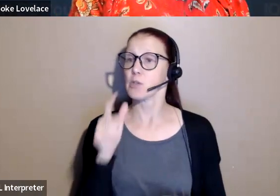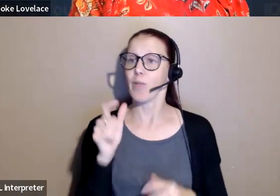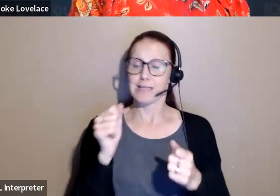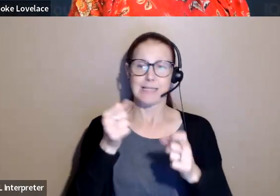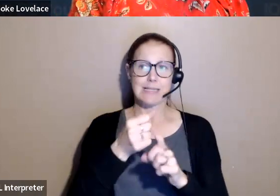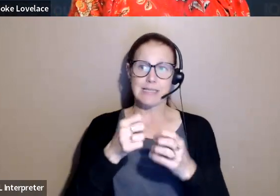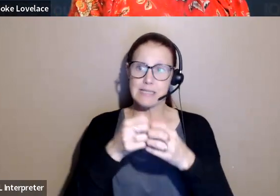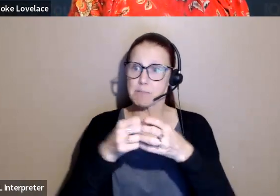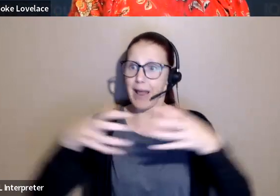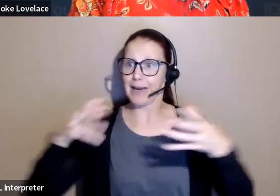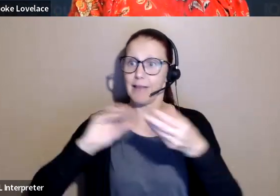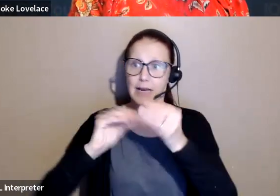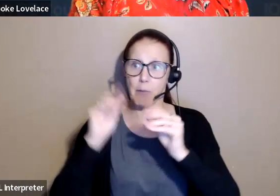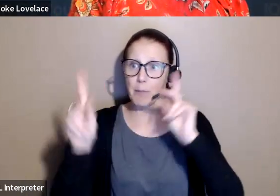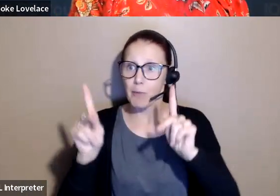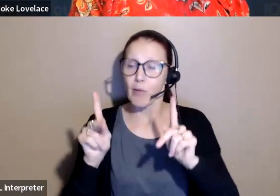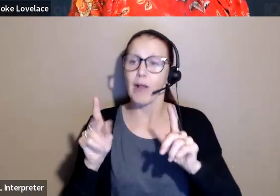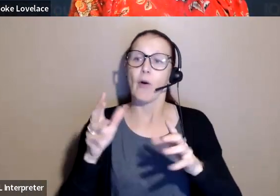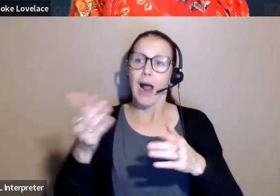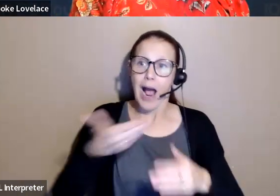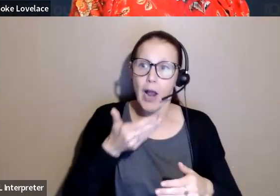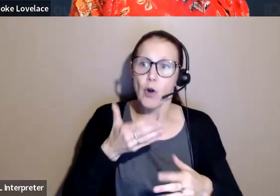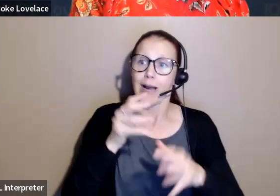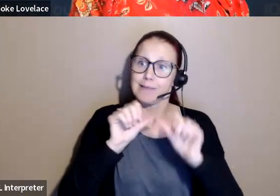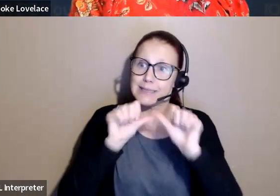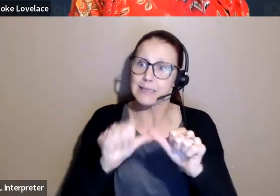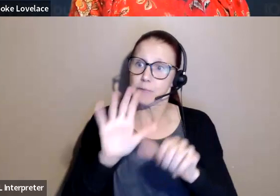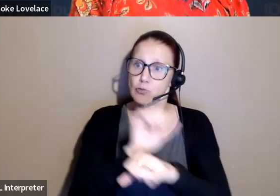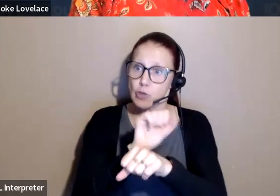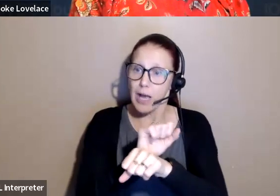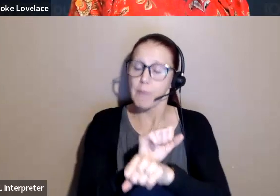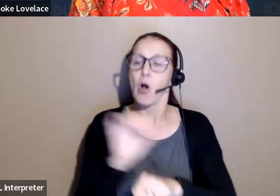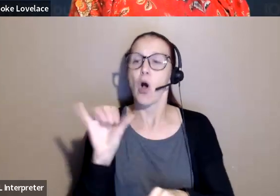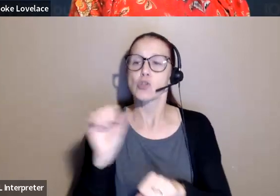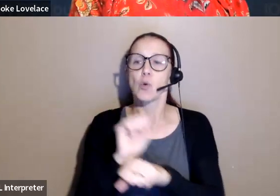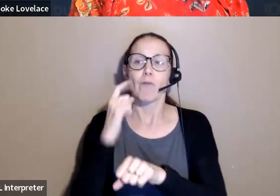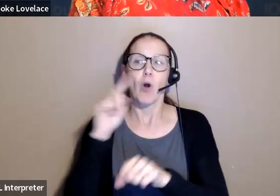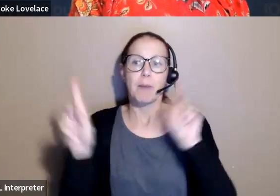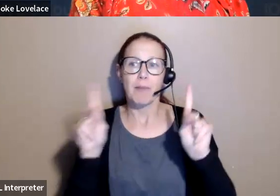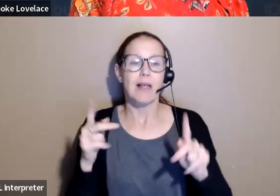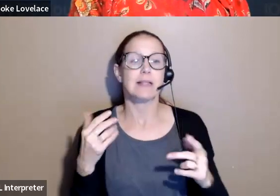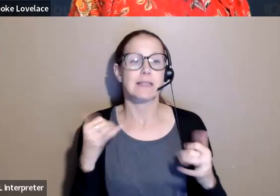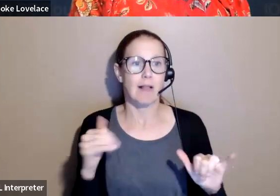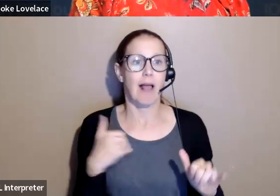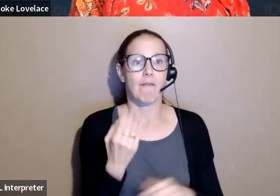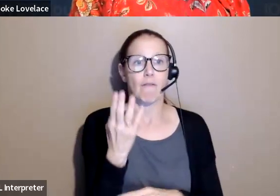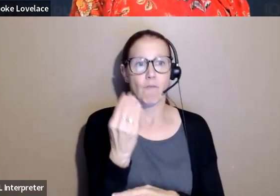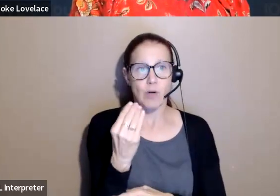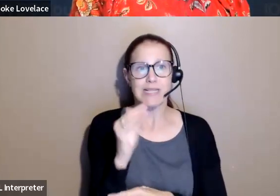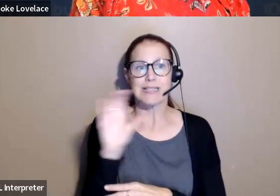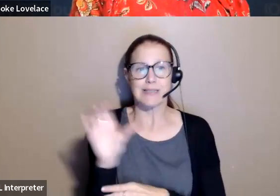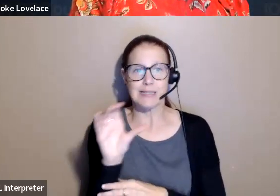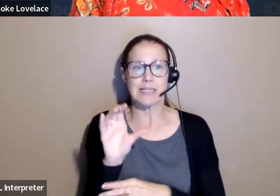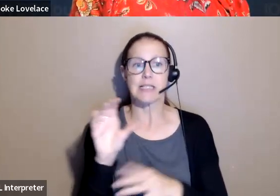people that are getting and keeping jobs. And it's also working for people that still hold 14C certificates to expand